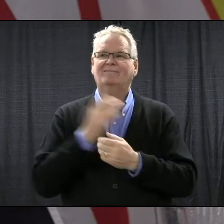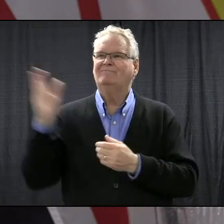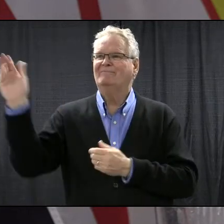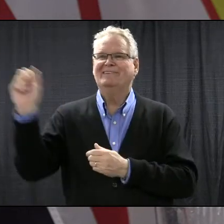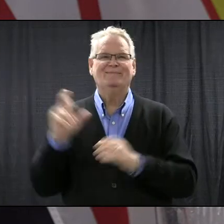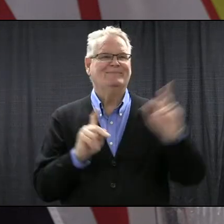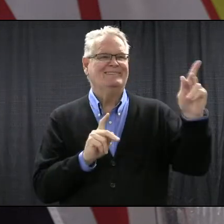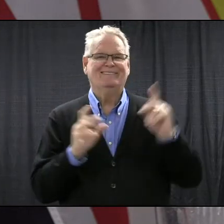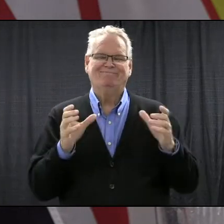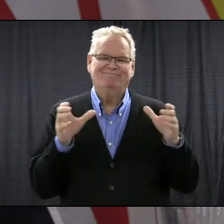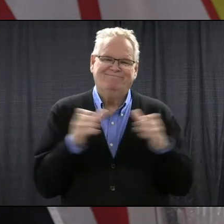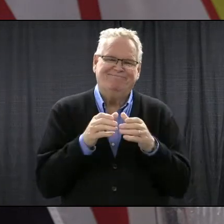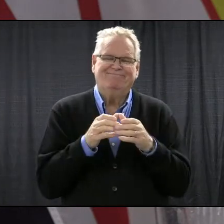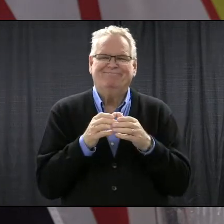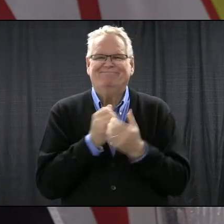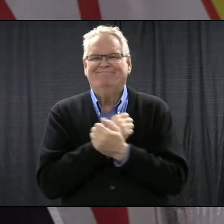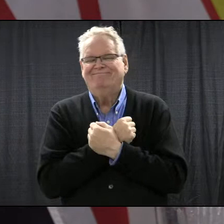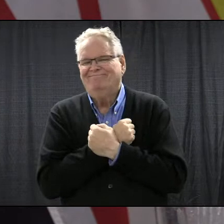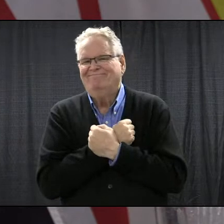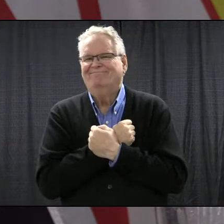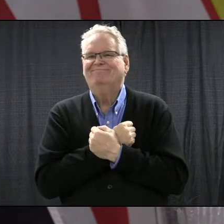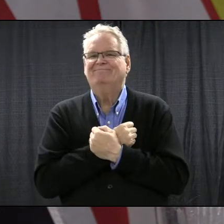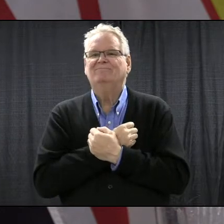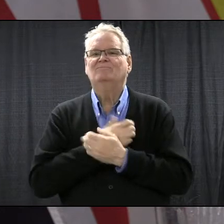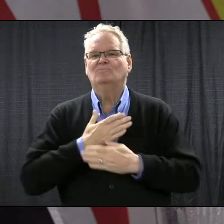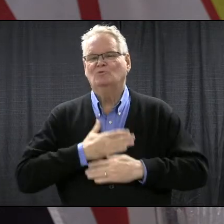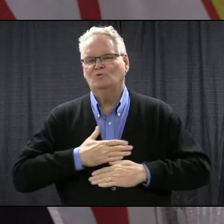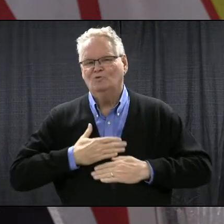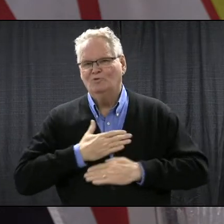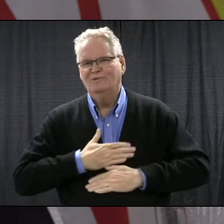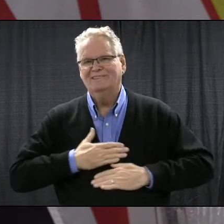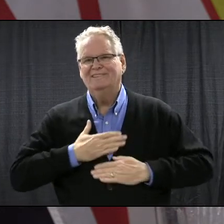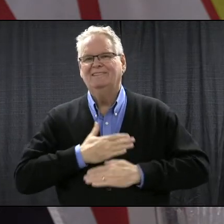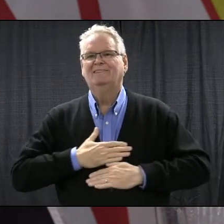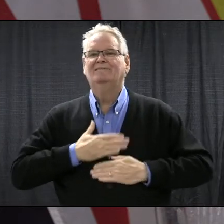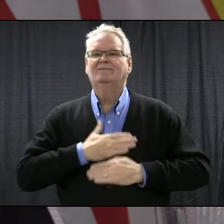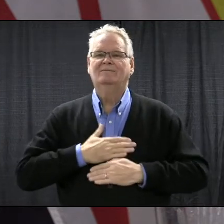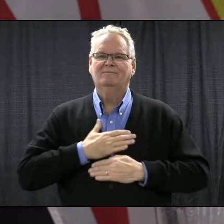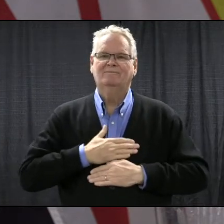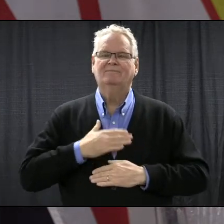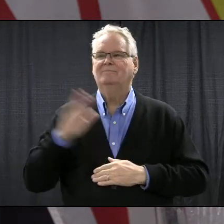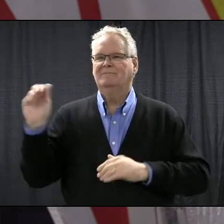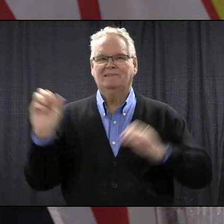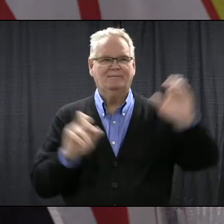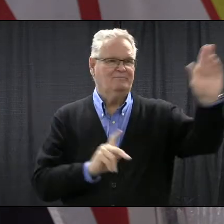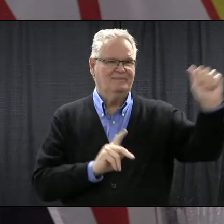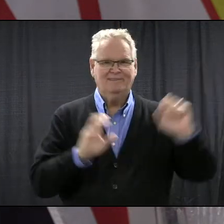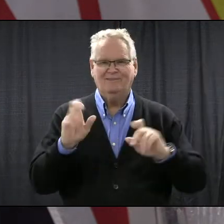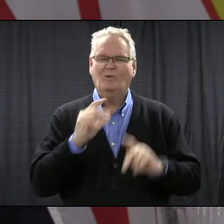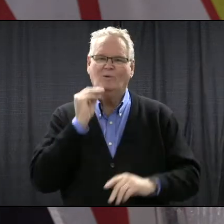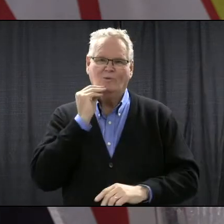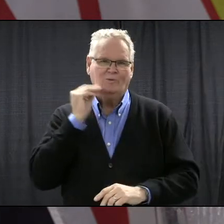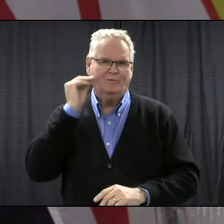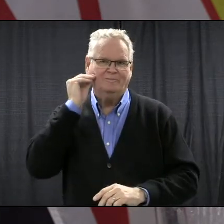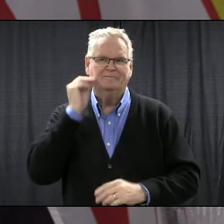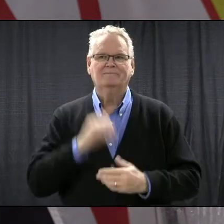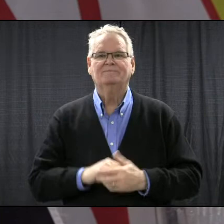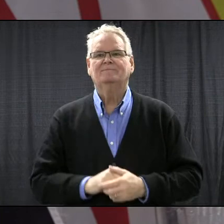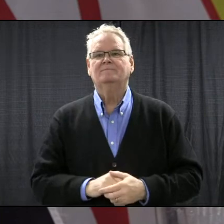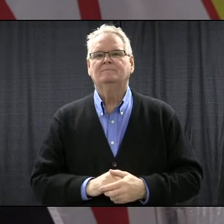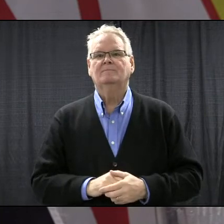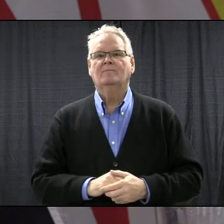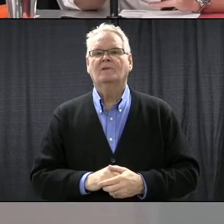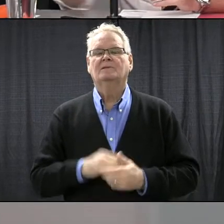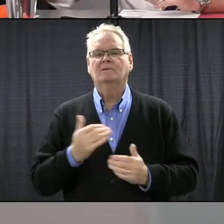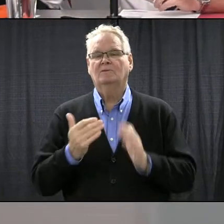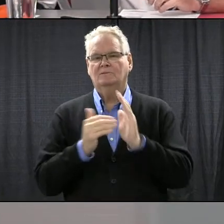sacrifice and enjoy the warm embrace of loved ones as they return home. With that, I'll turn it over to Dr. Fitzgerald for an